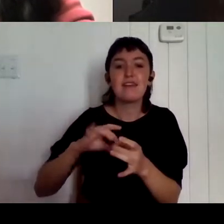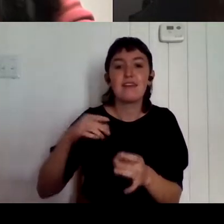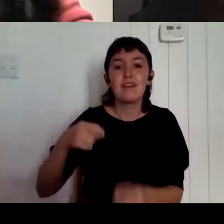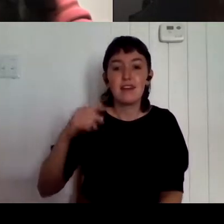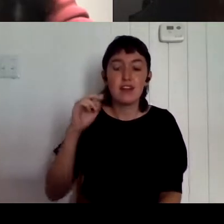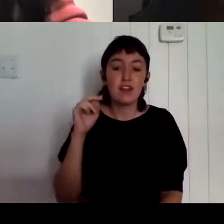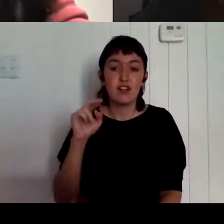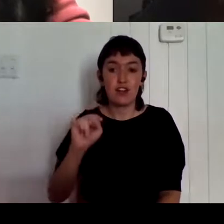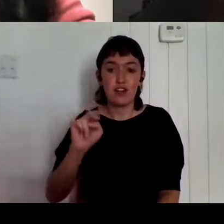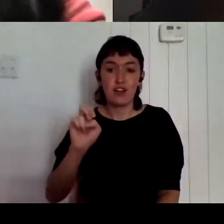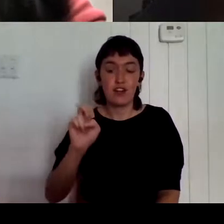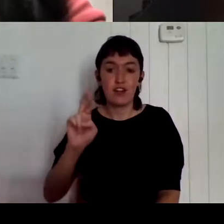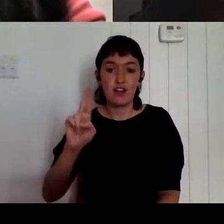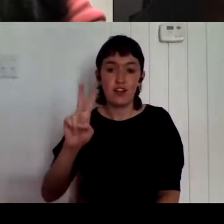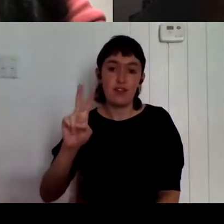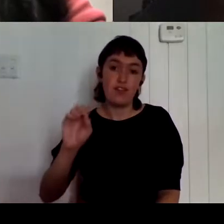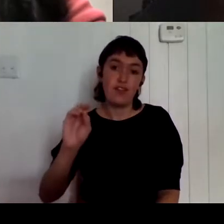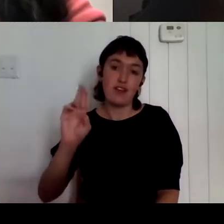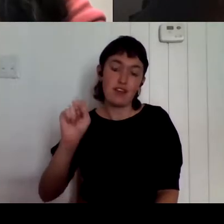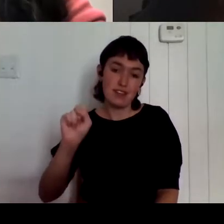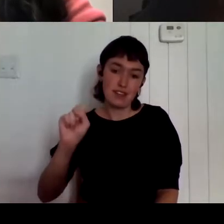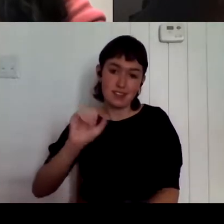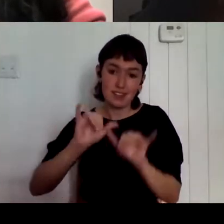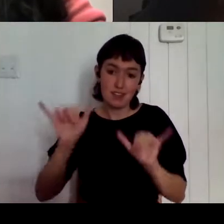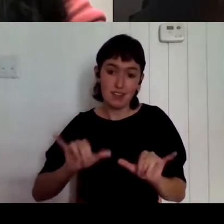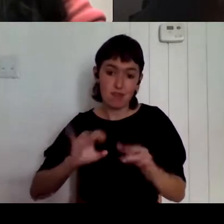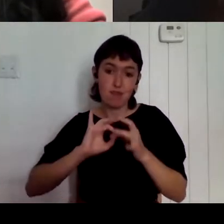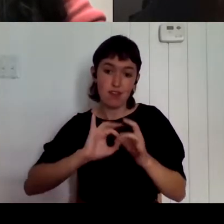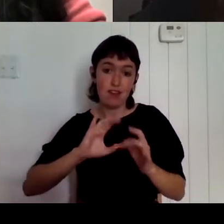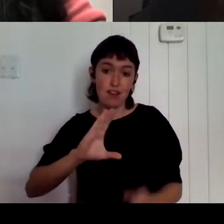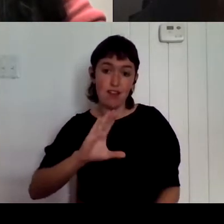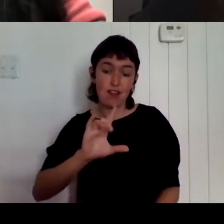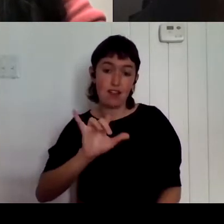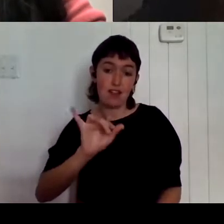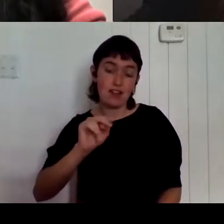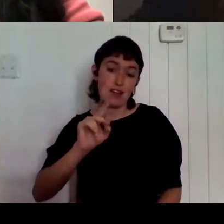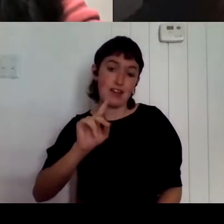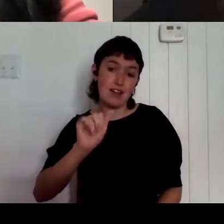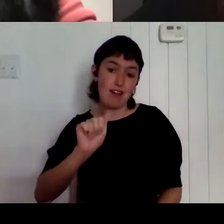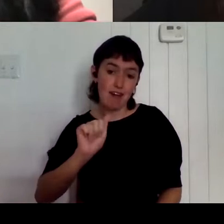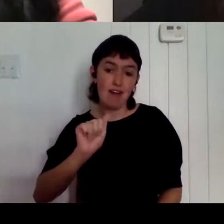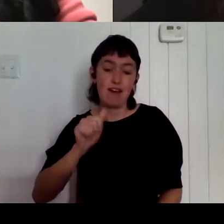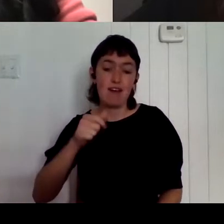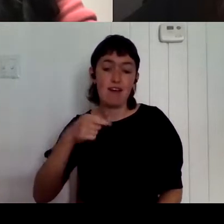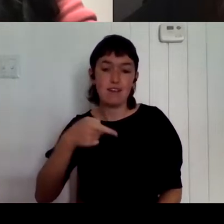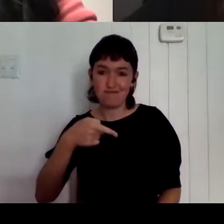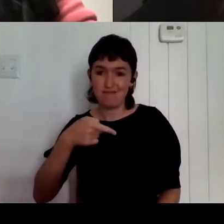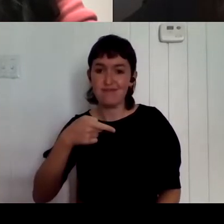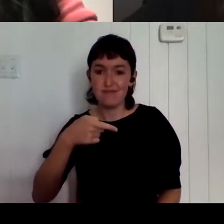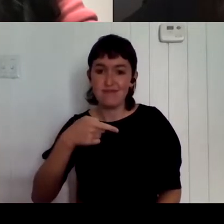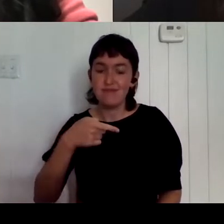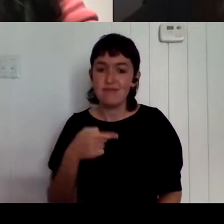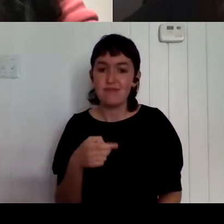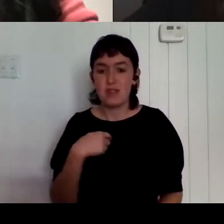system of Calythia. Um, and it's the, do, do, do, do this one that I will toss in.